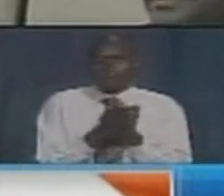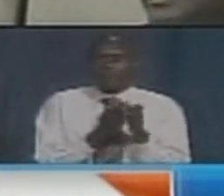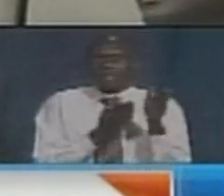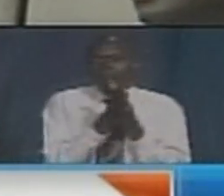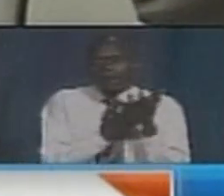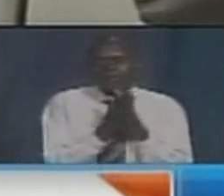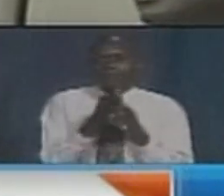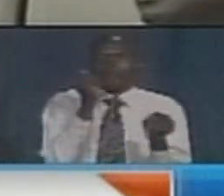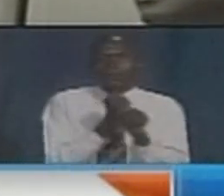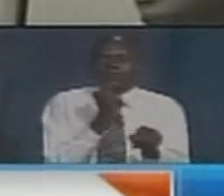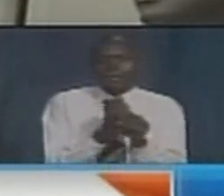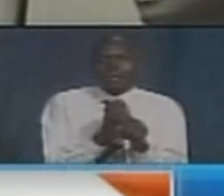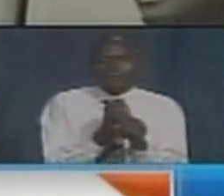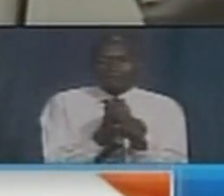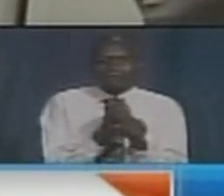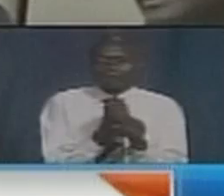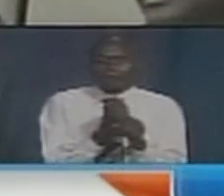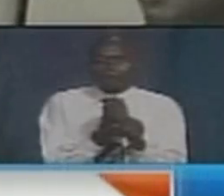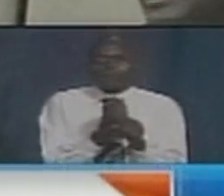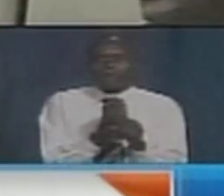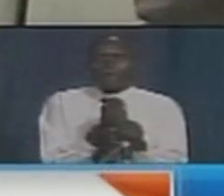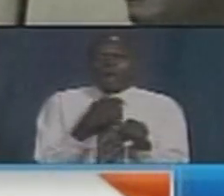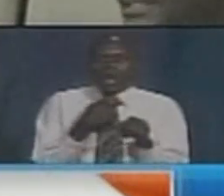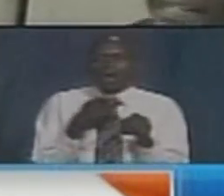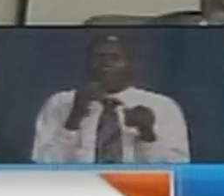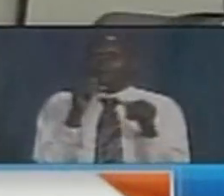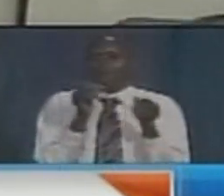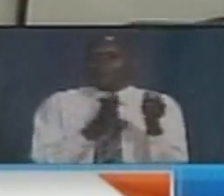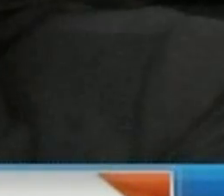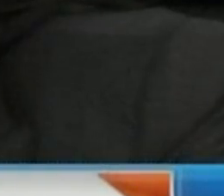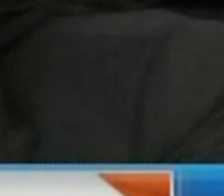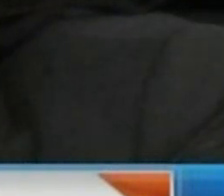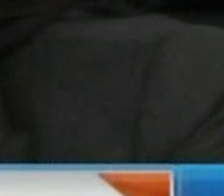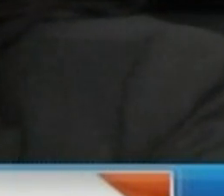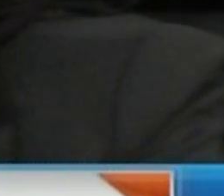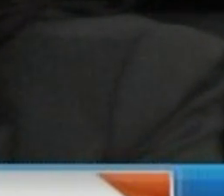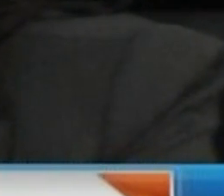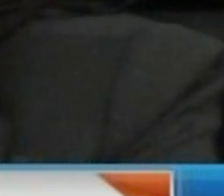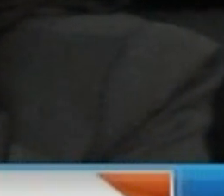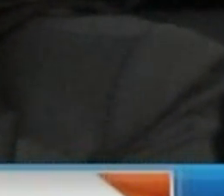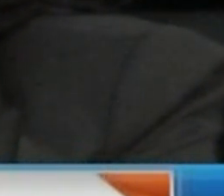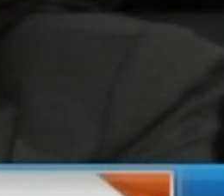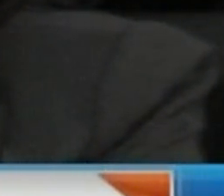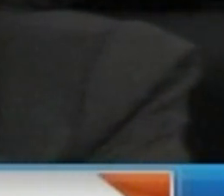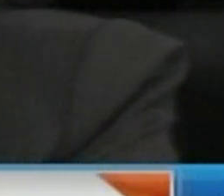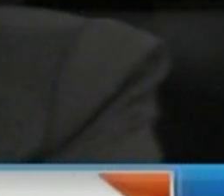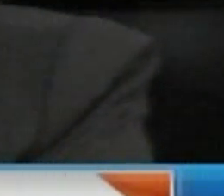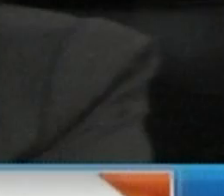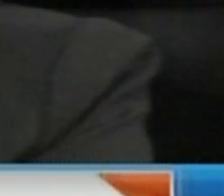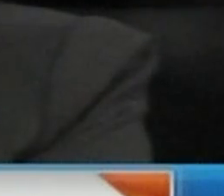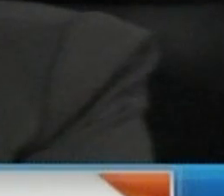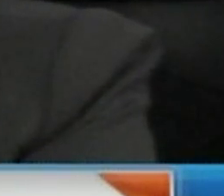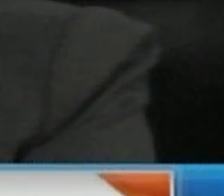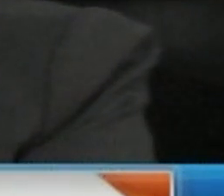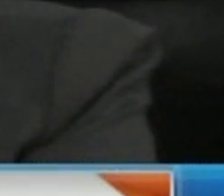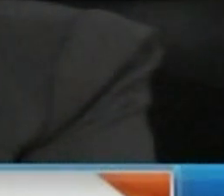Passion for the job. There is no passionometer. Even then, there was no measure of passion, just